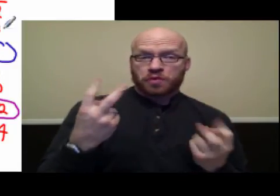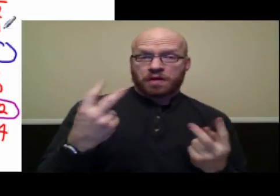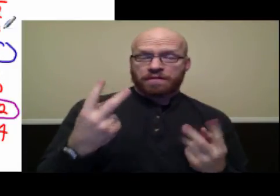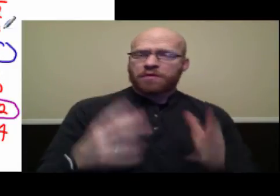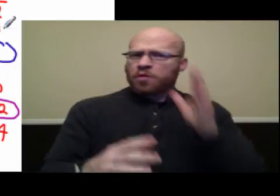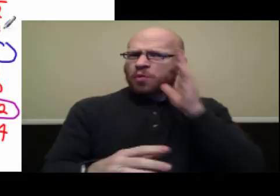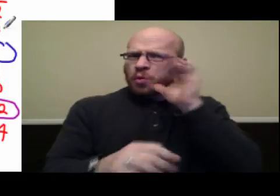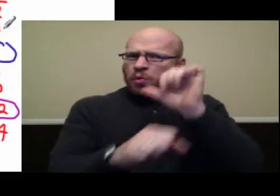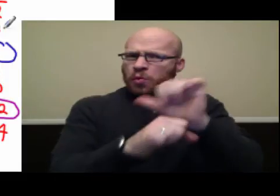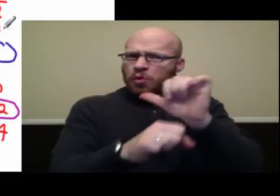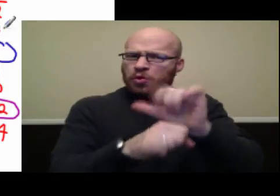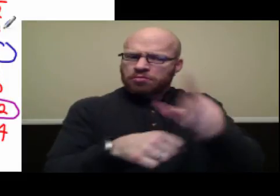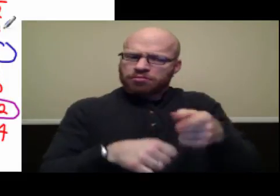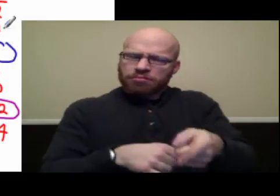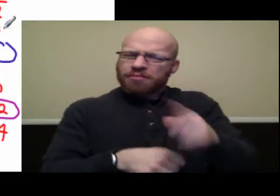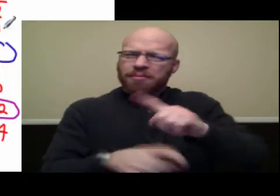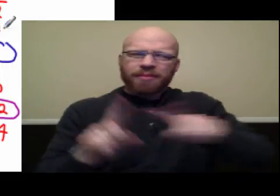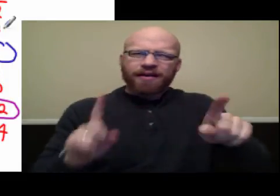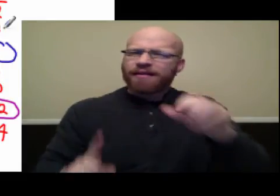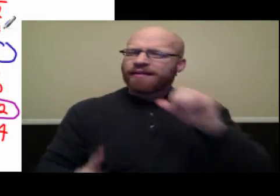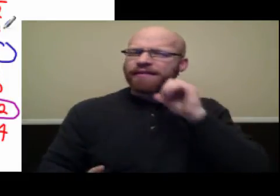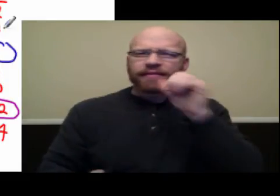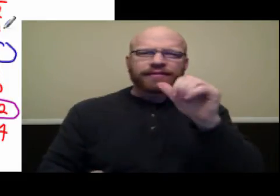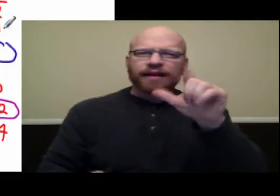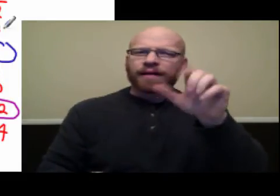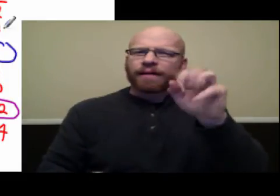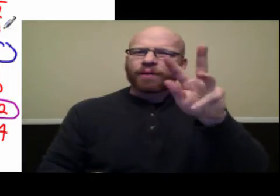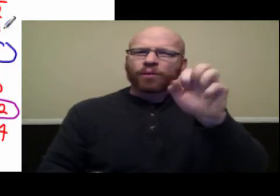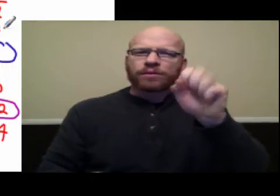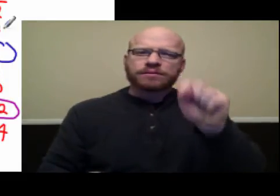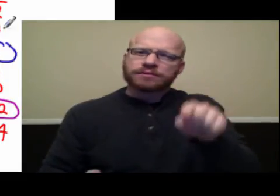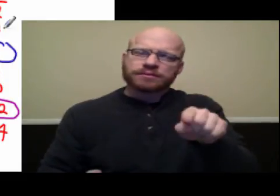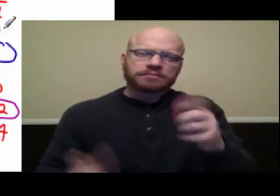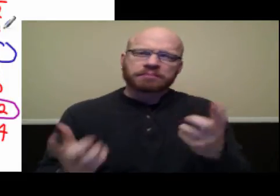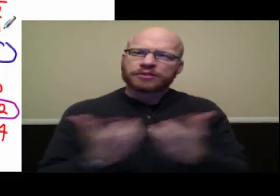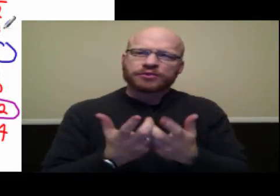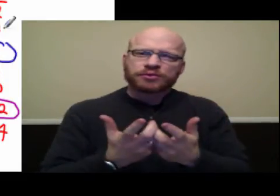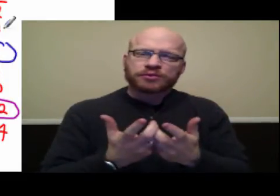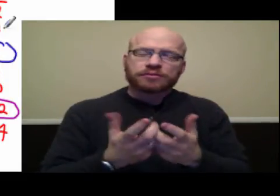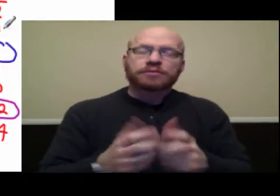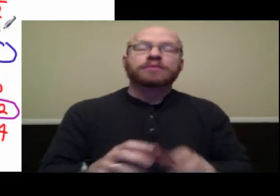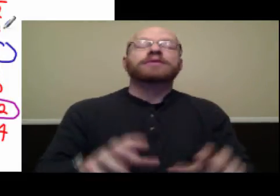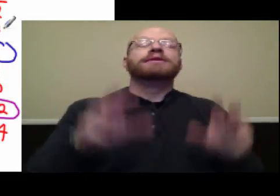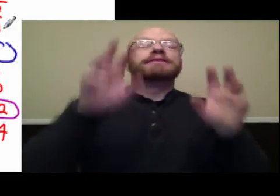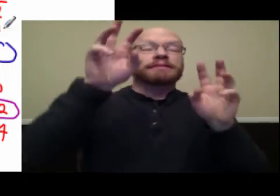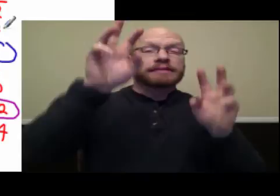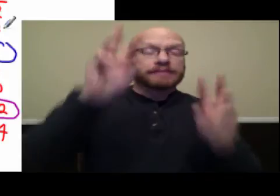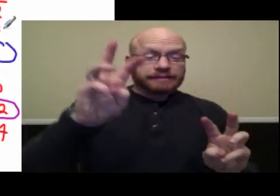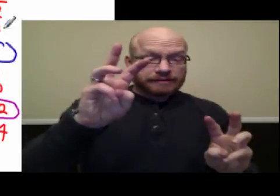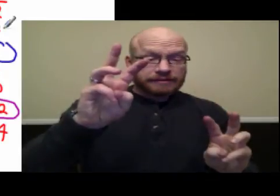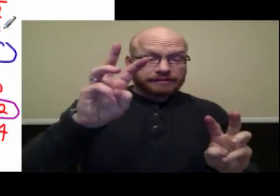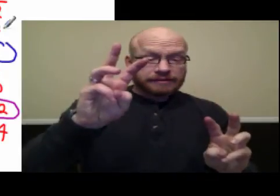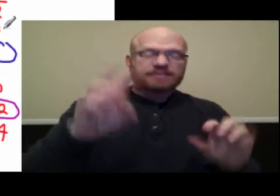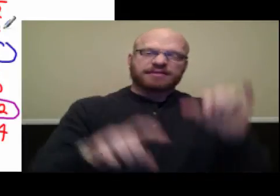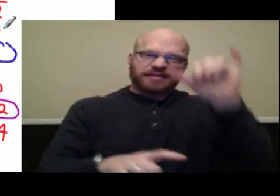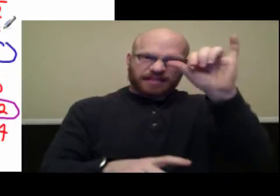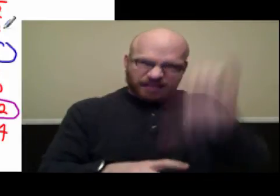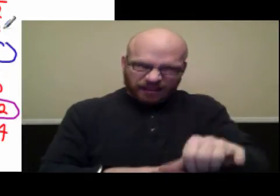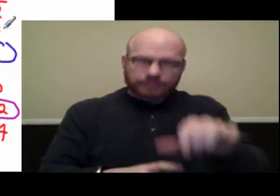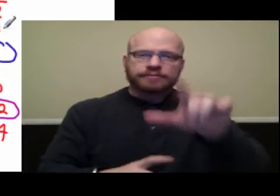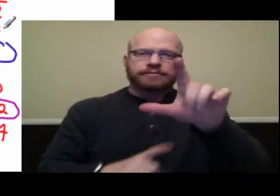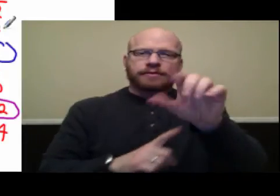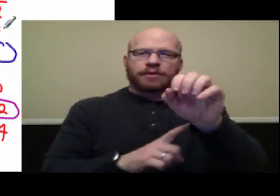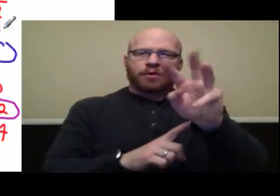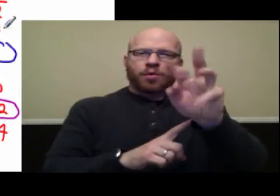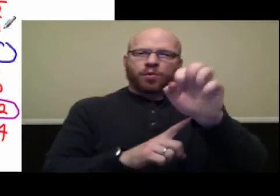both lists contain the number 12 as well as 6. When concerning the 12, if you look at the 12, the 12